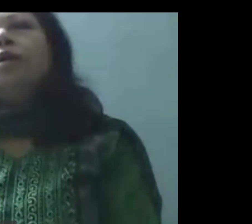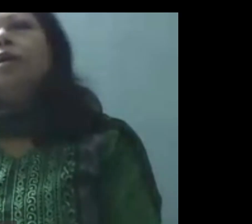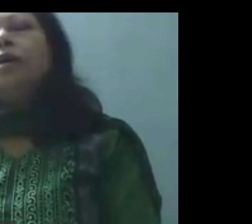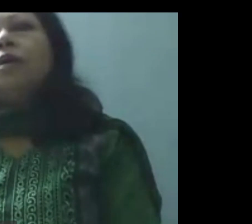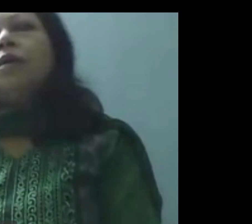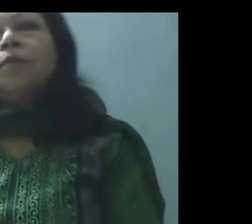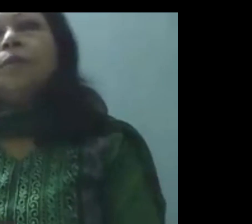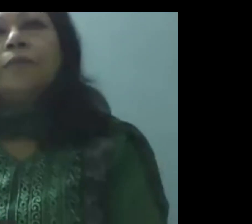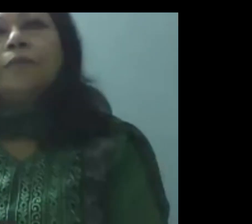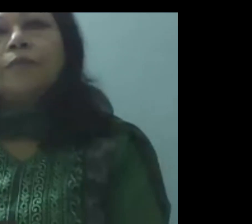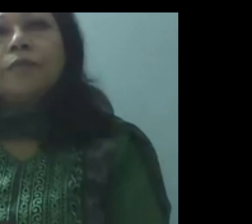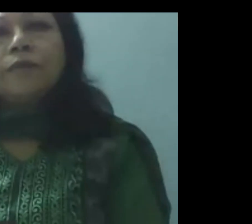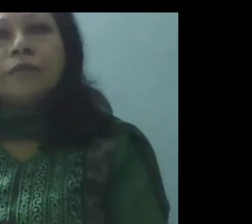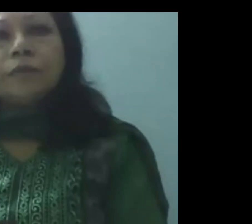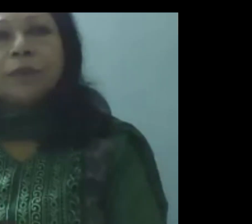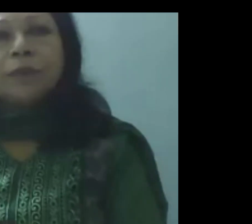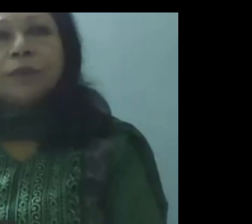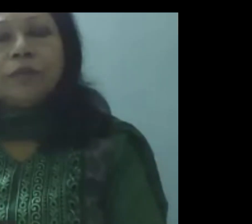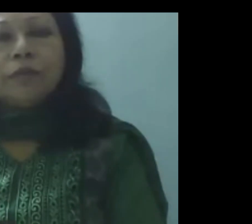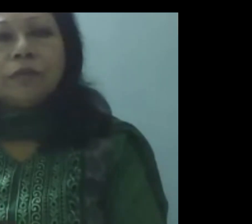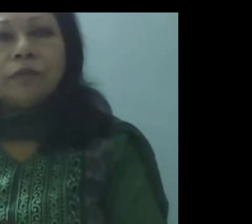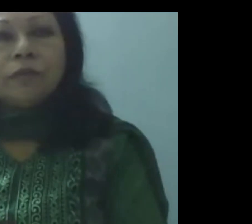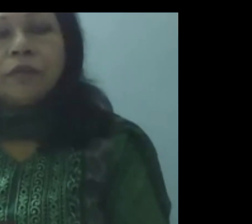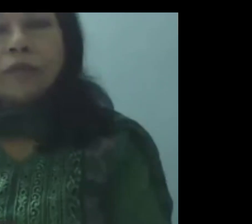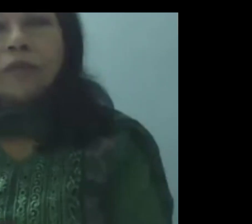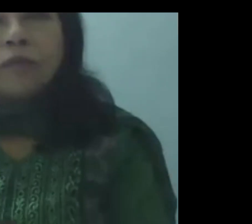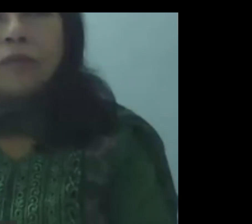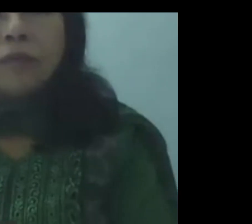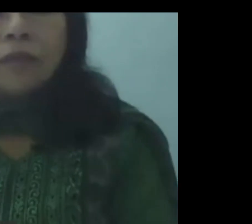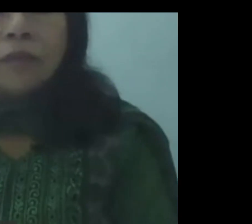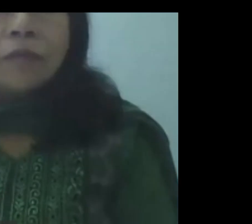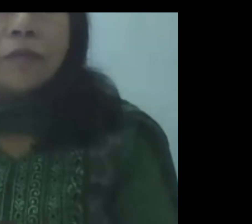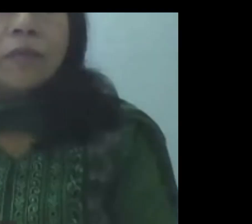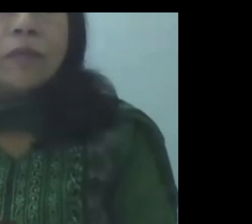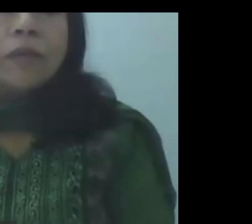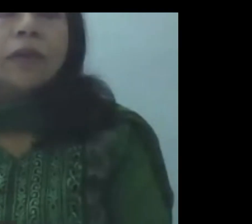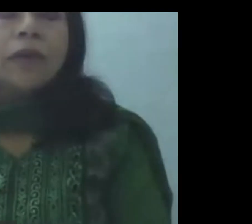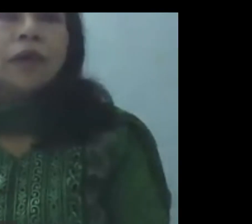also, Middle East and so on, it's